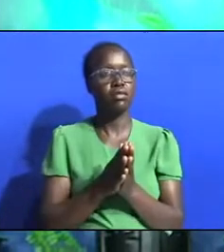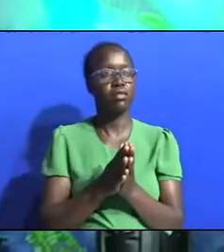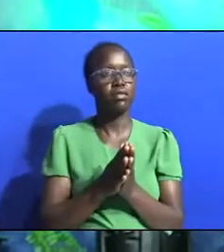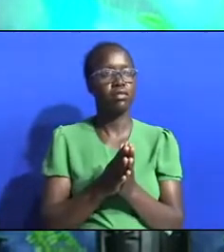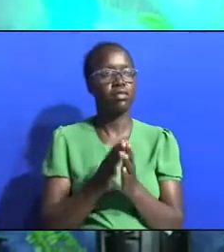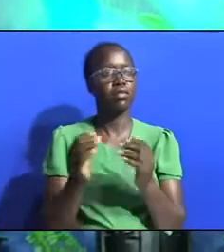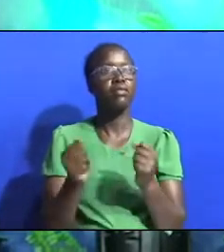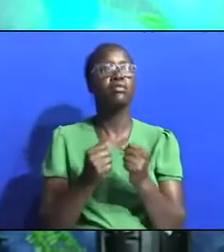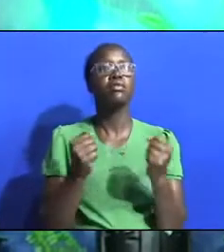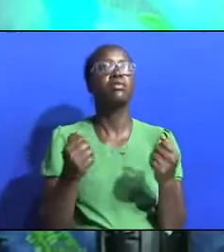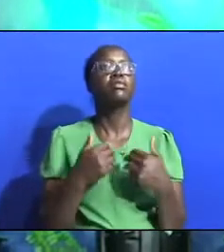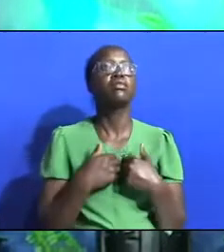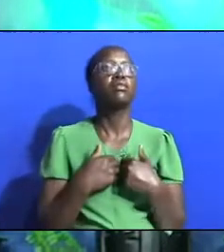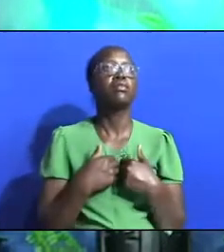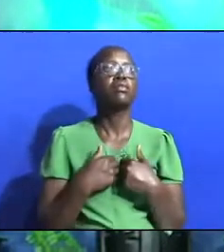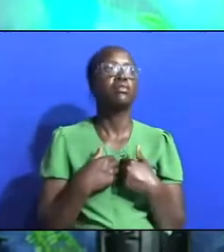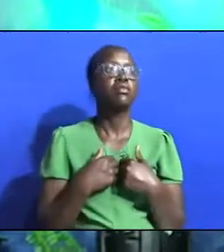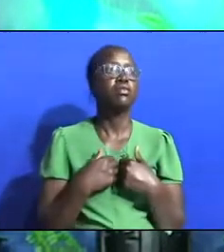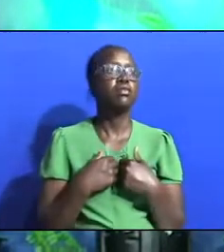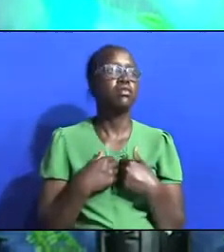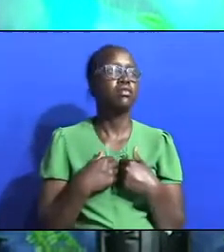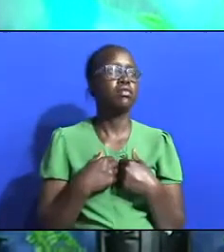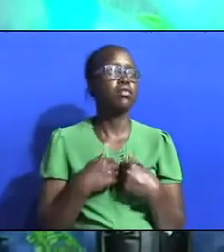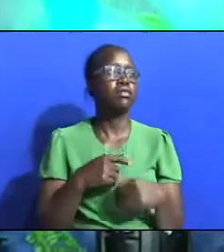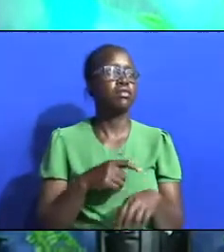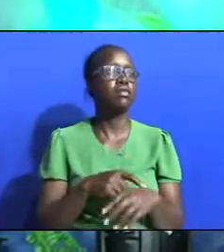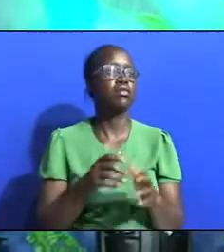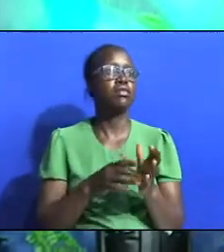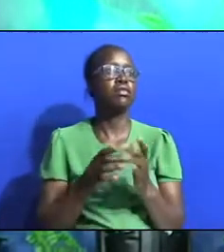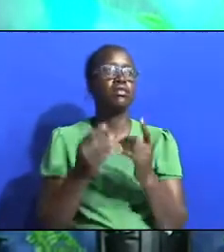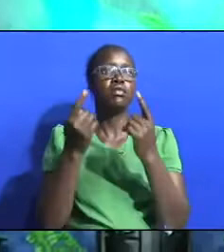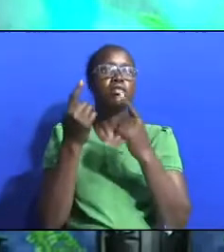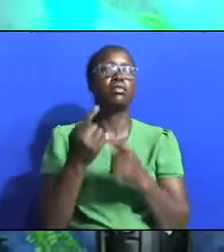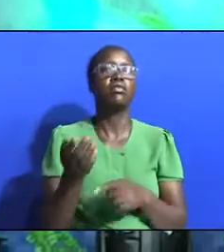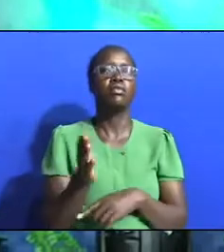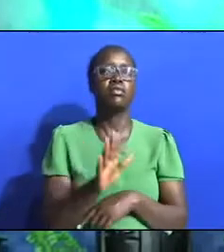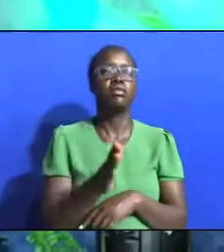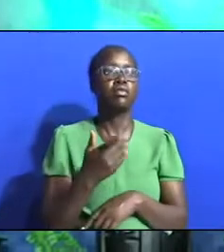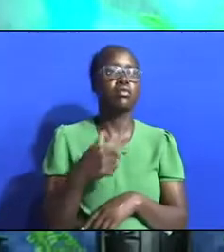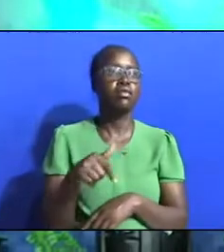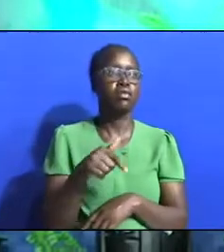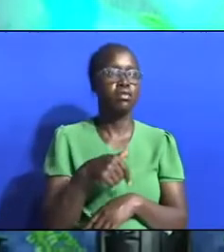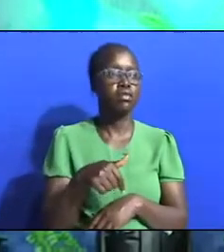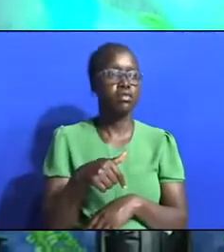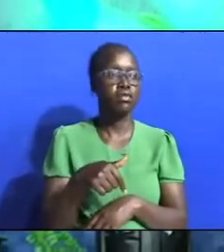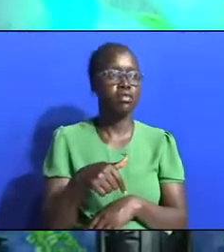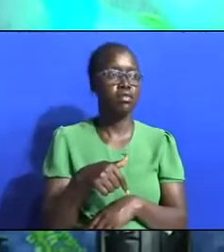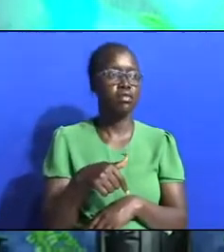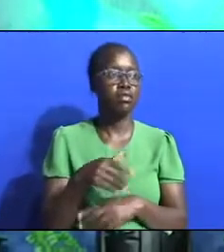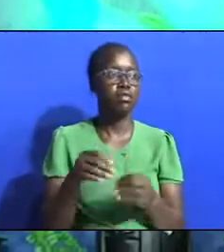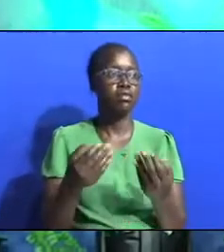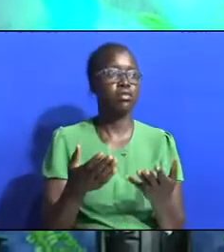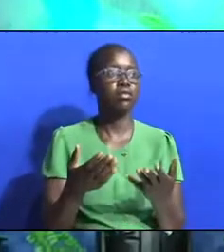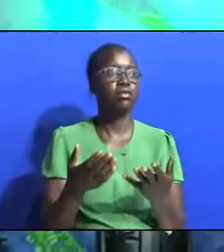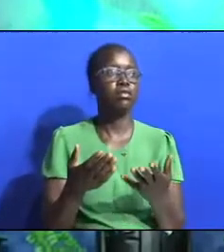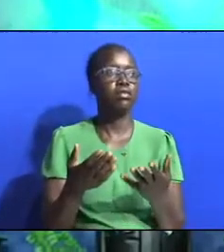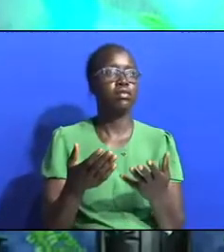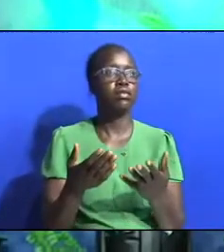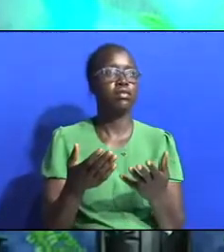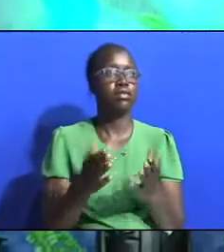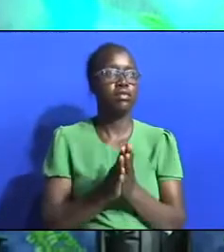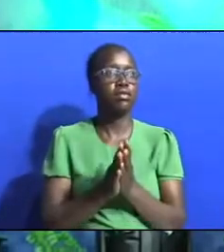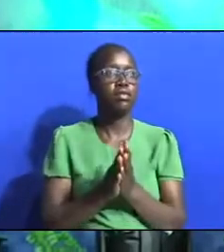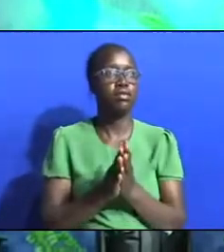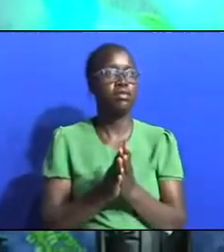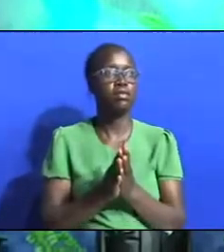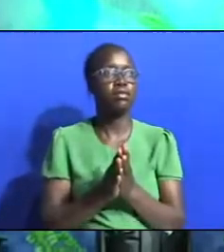we have, when Jesus returns it back to us, he gives it back to us when it